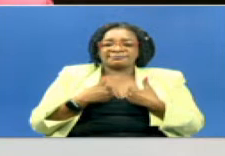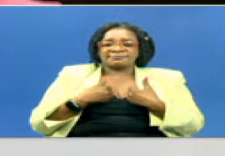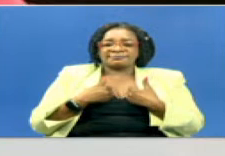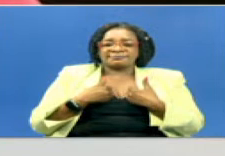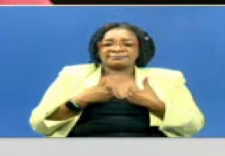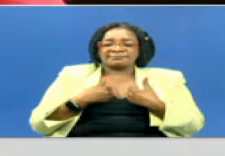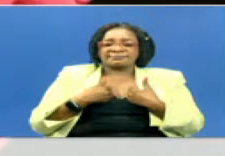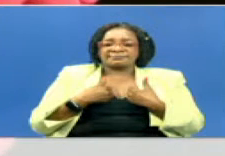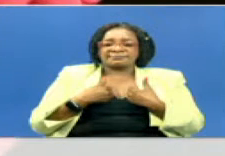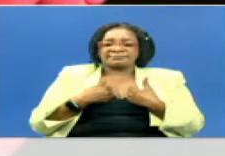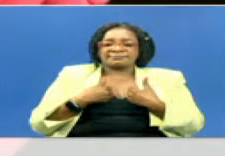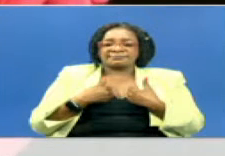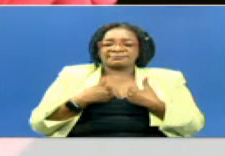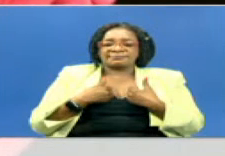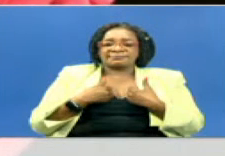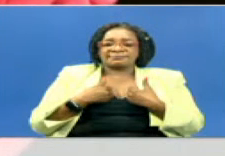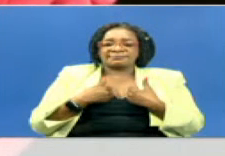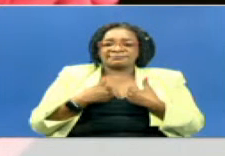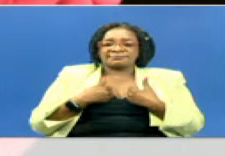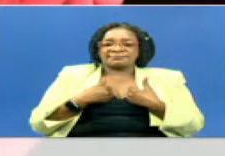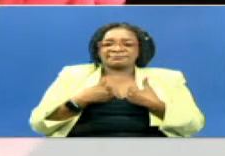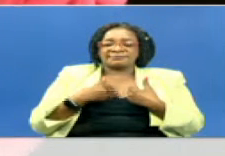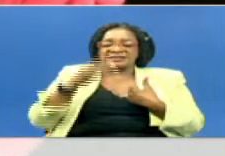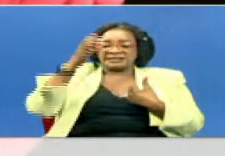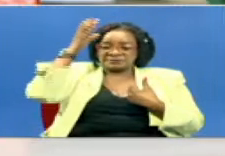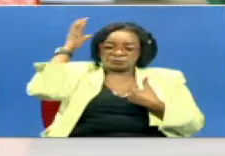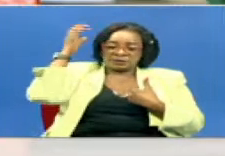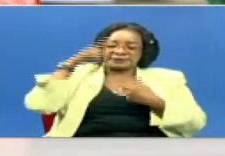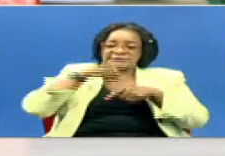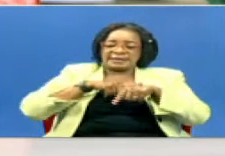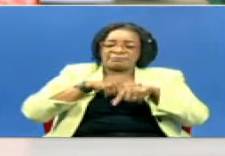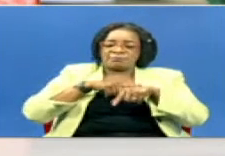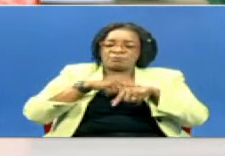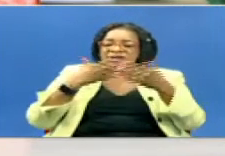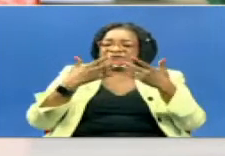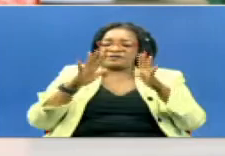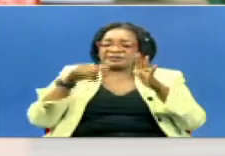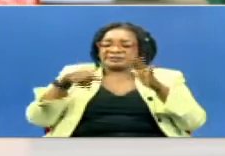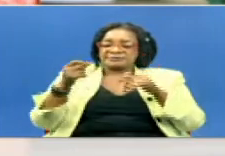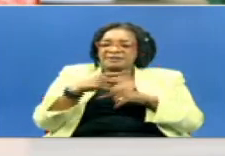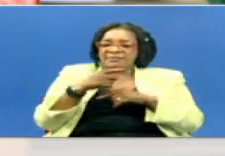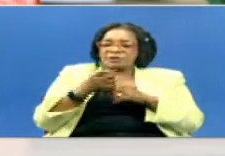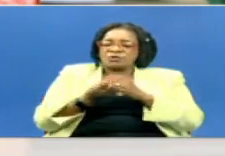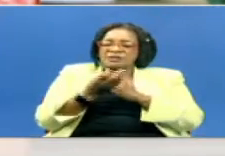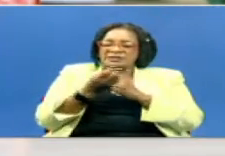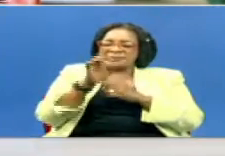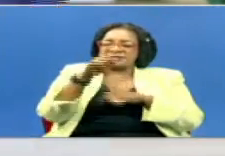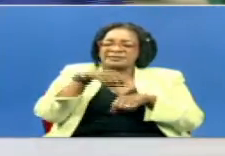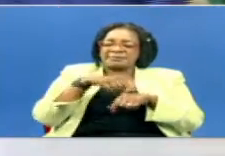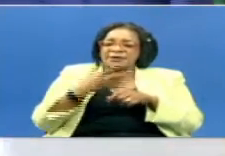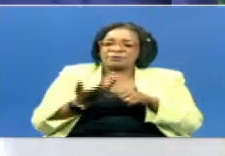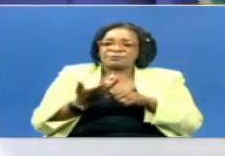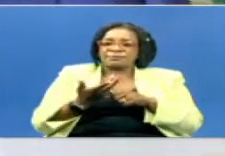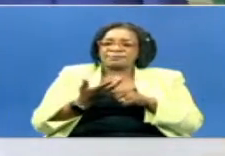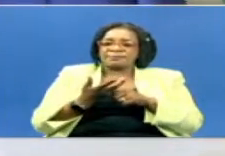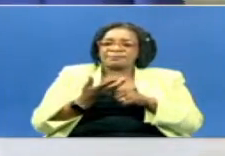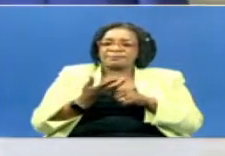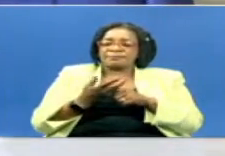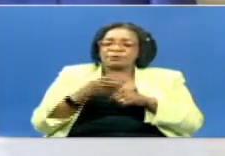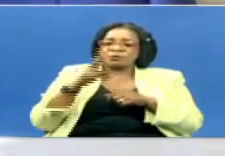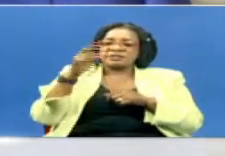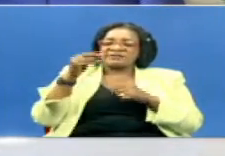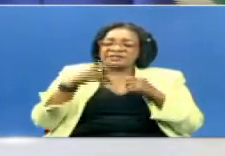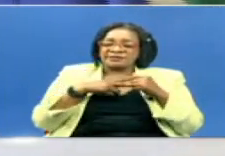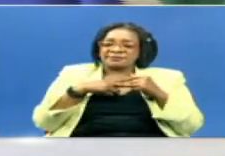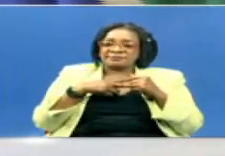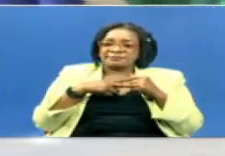month. Just from your own assessment, how would you describe his tenure across those two elections?